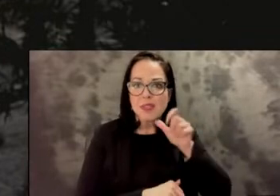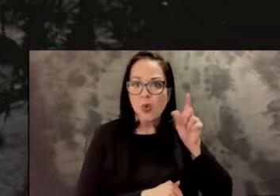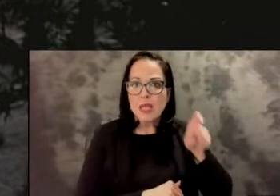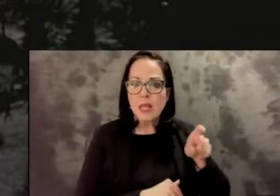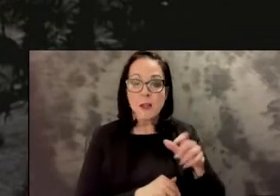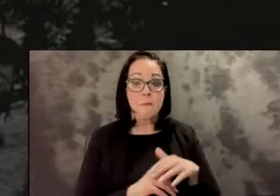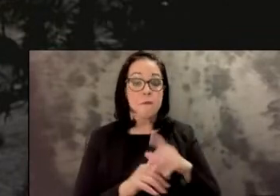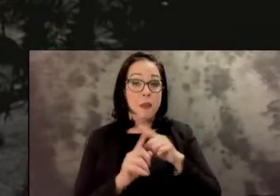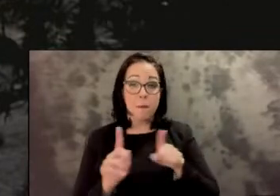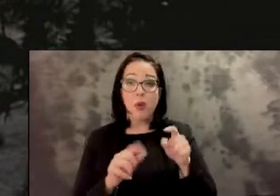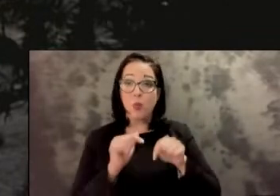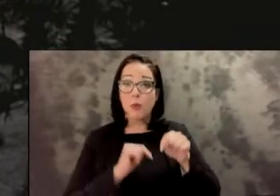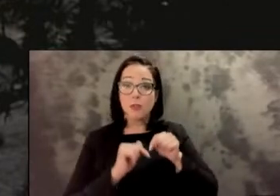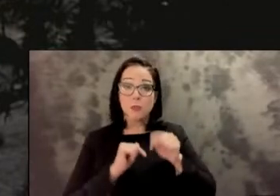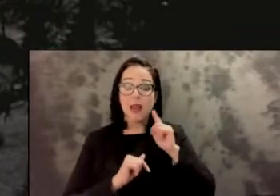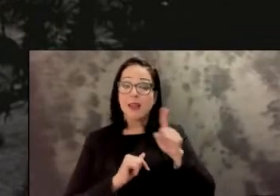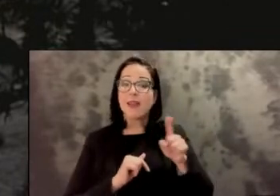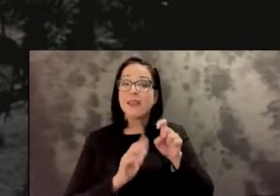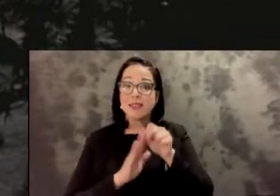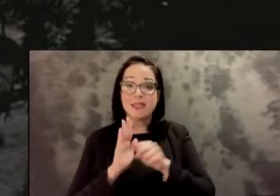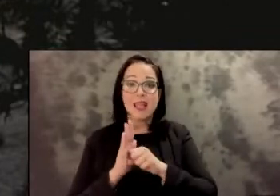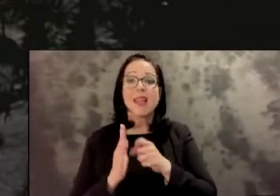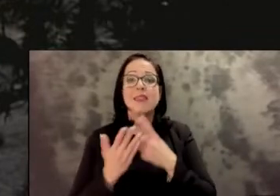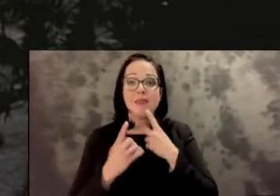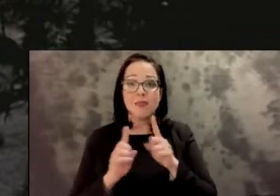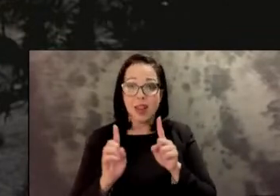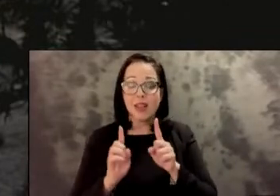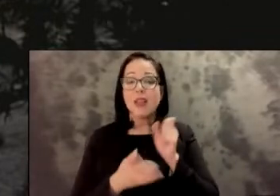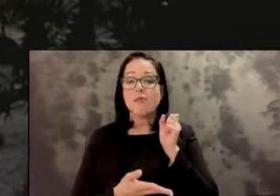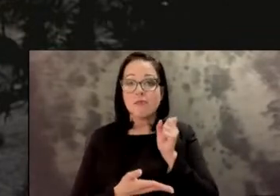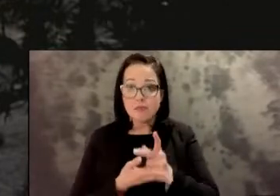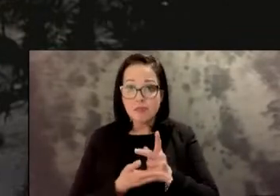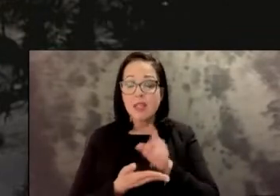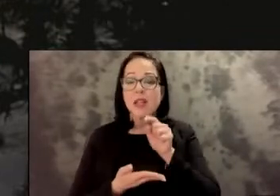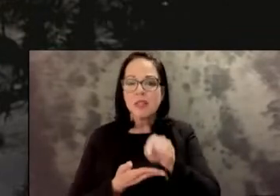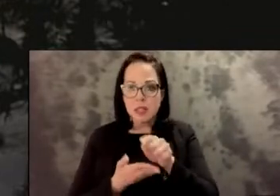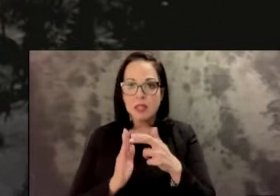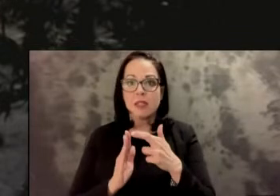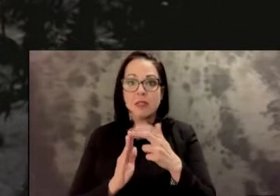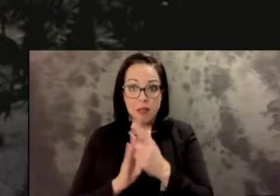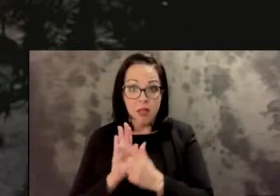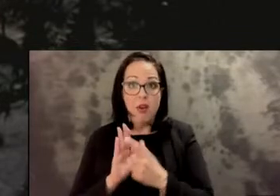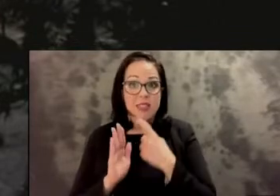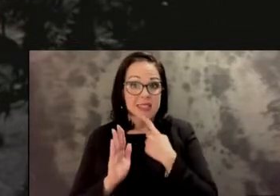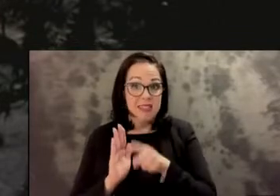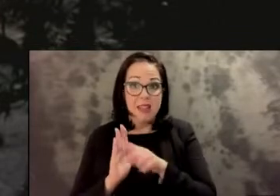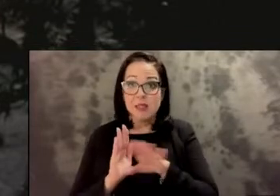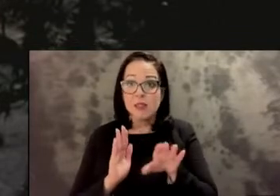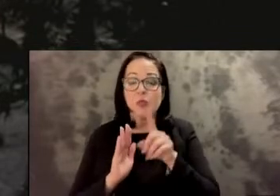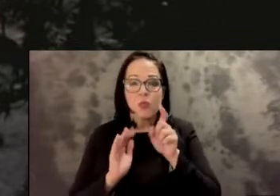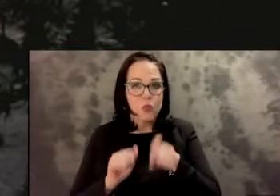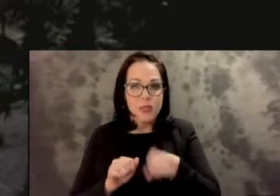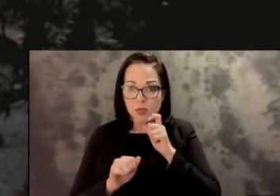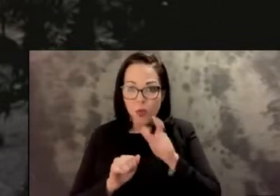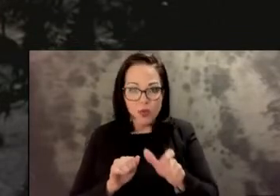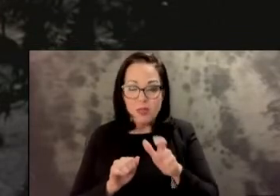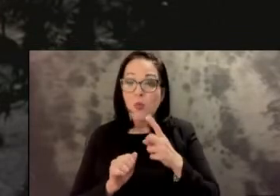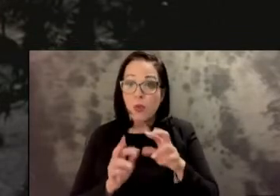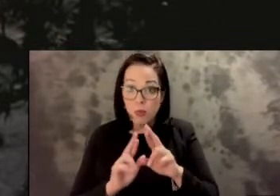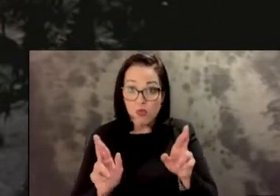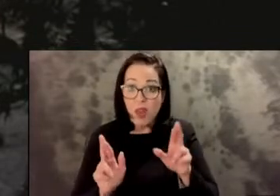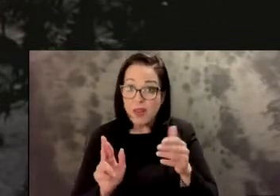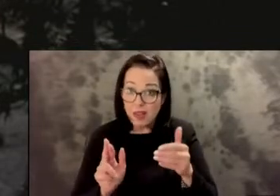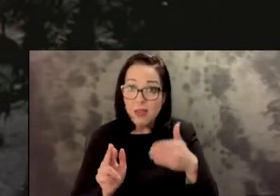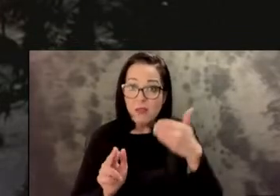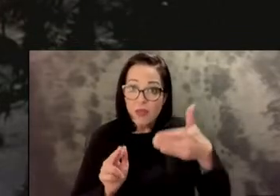in June that did not discriminate. But we feel like it's important as we prepare for the next pandemic for the